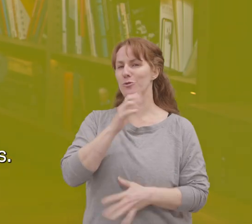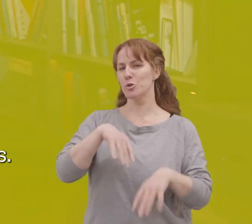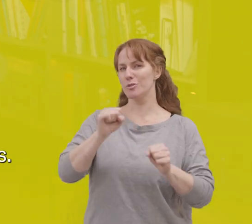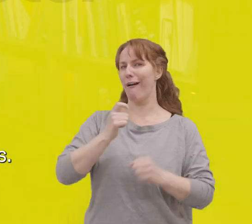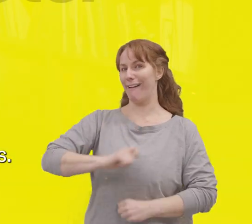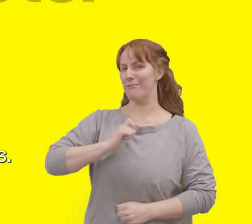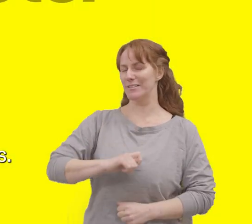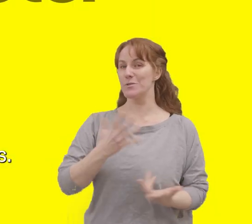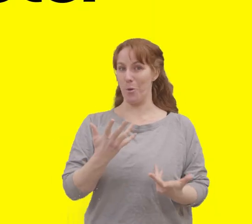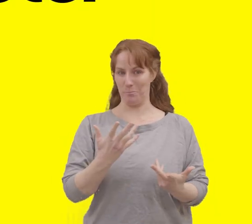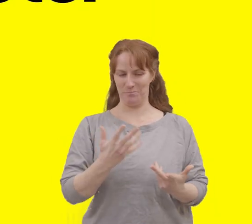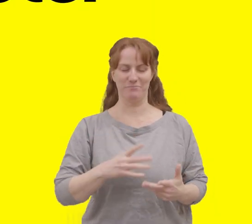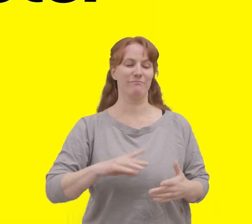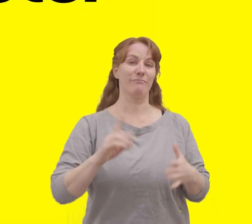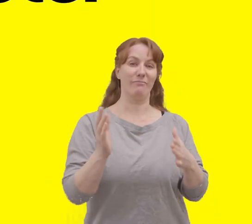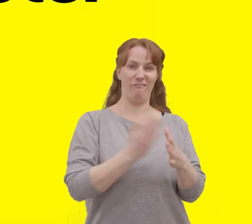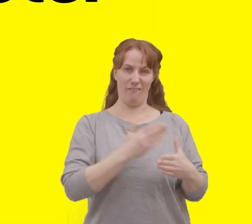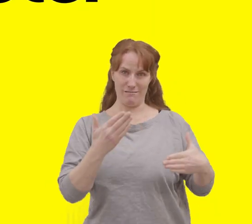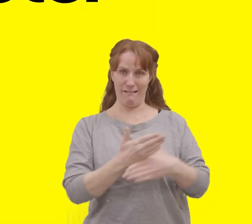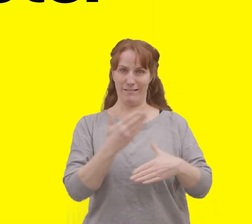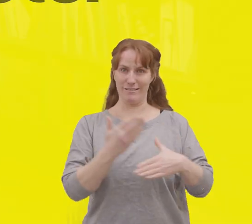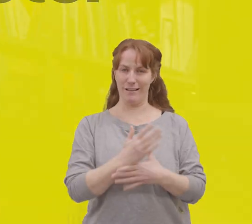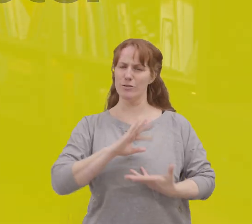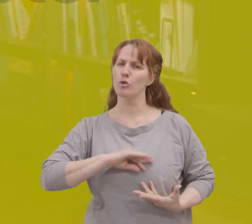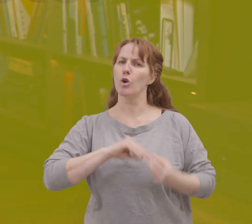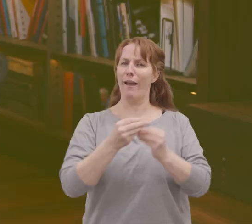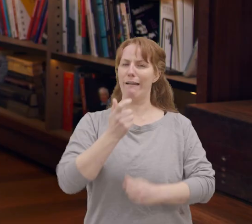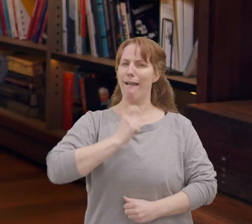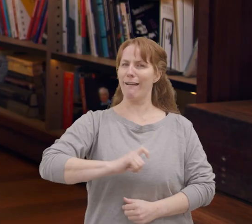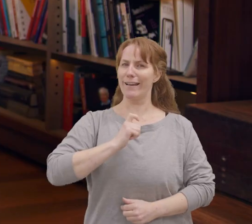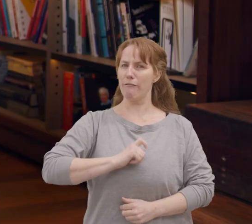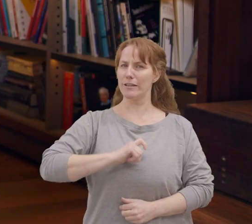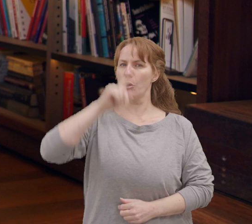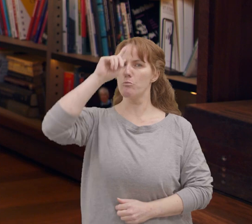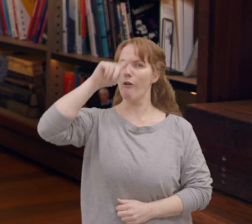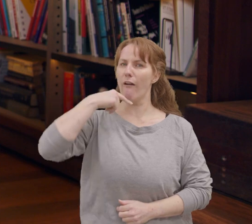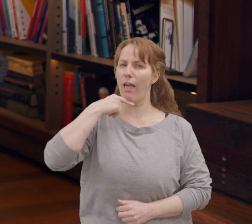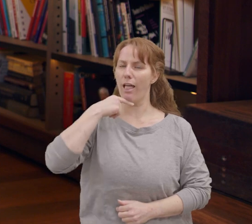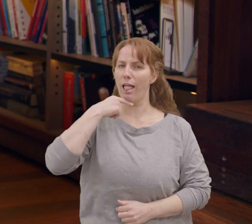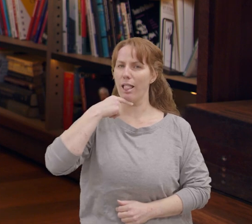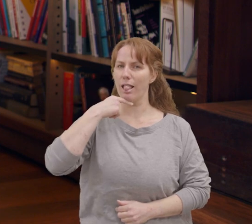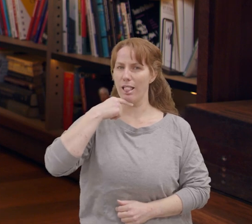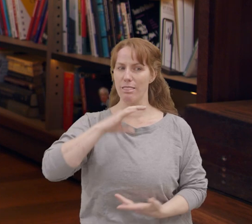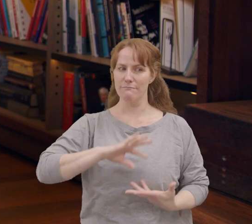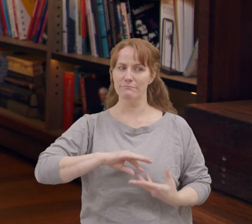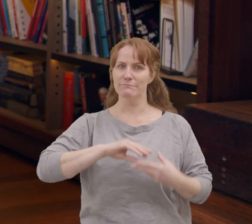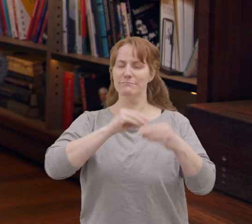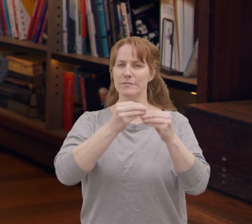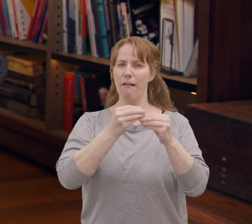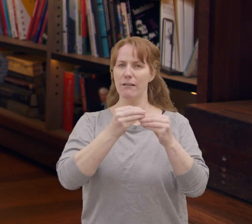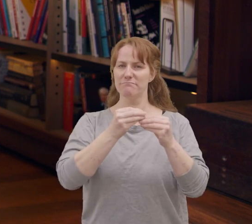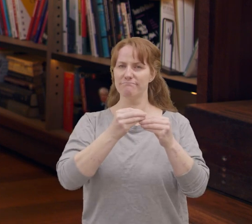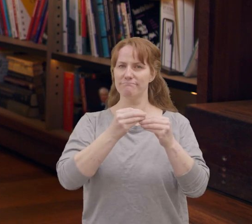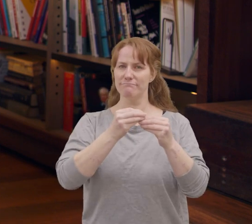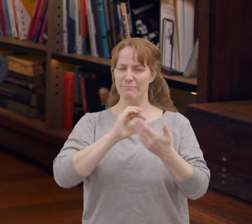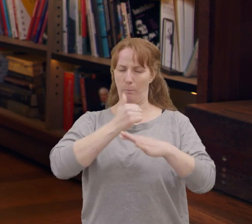So we're going to create some characters. So for our first exercise, we're going to start with creating a character profile. And we're going to start by